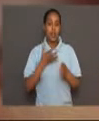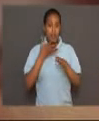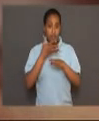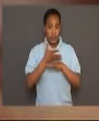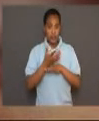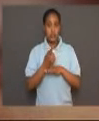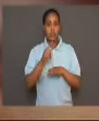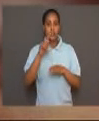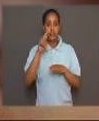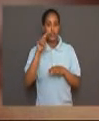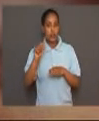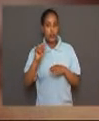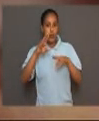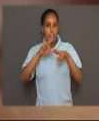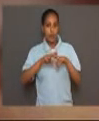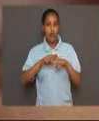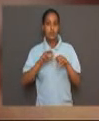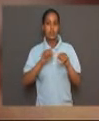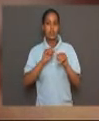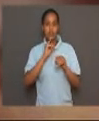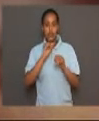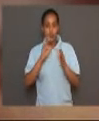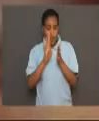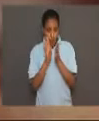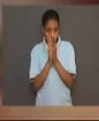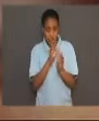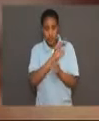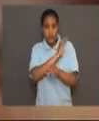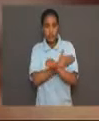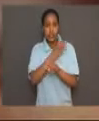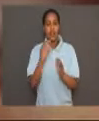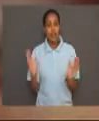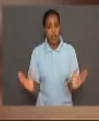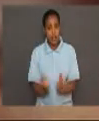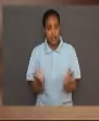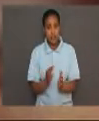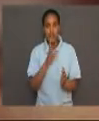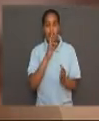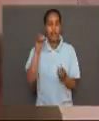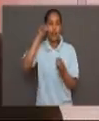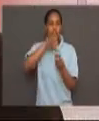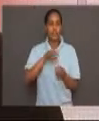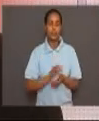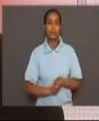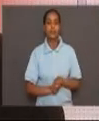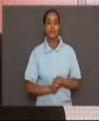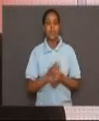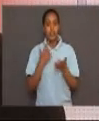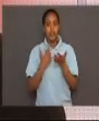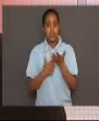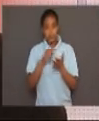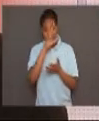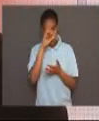After the thermoset has been molded, energy or catalysts are added.